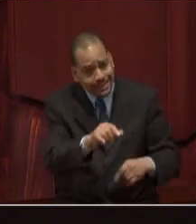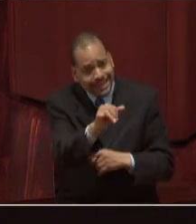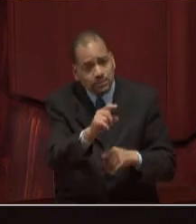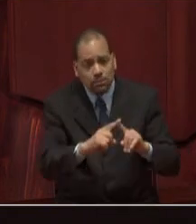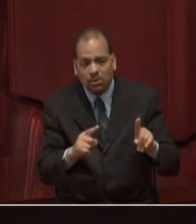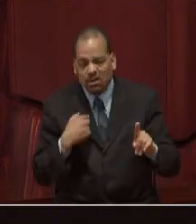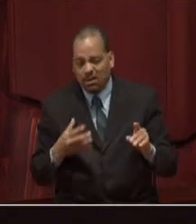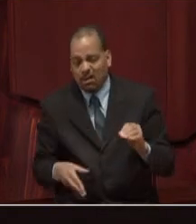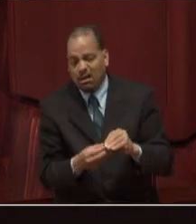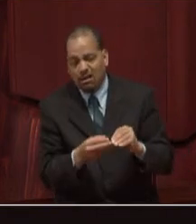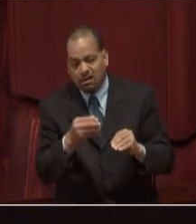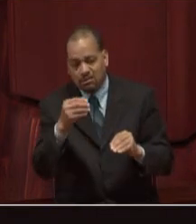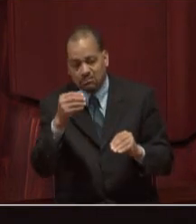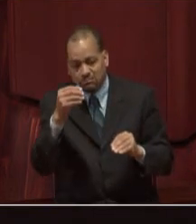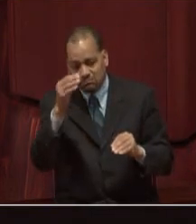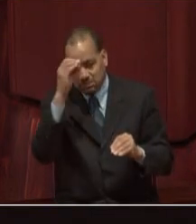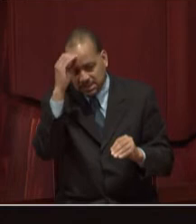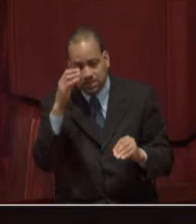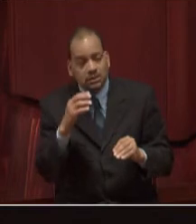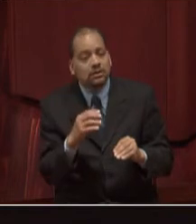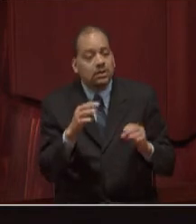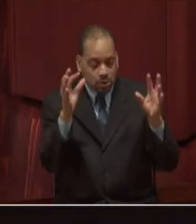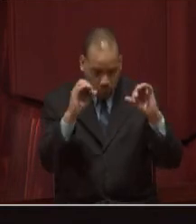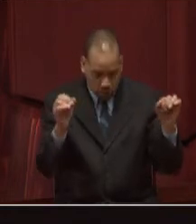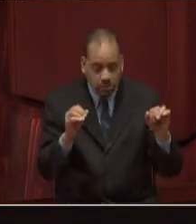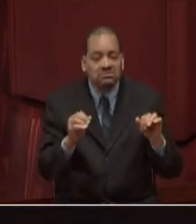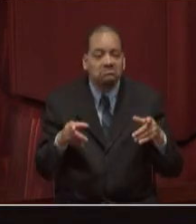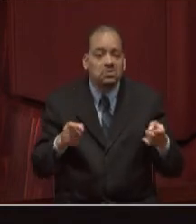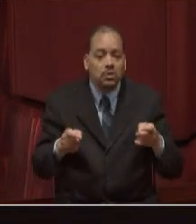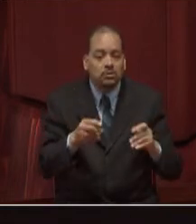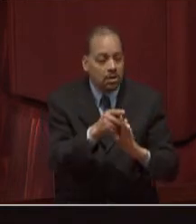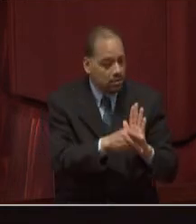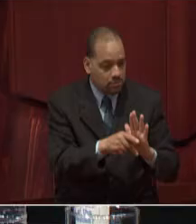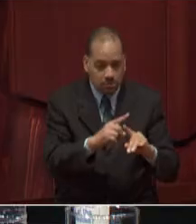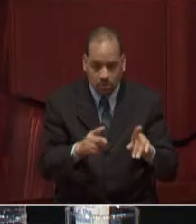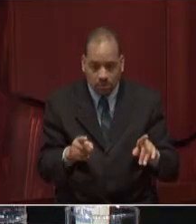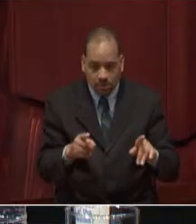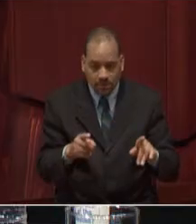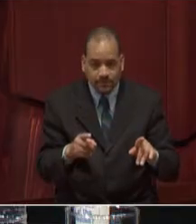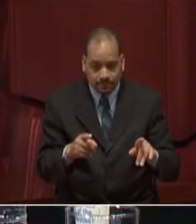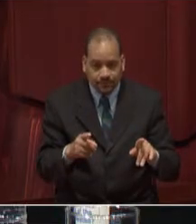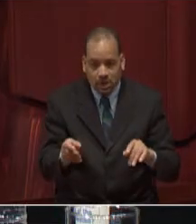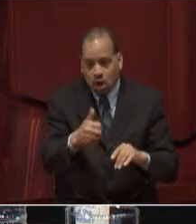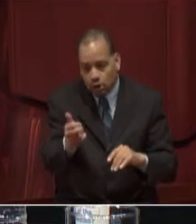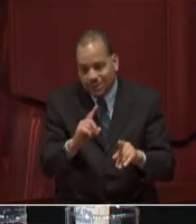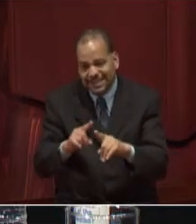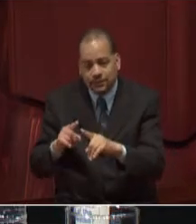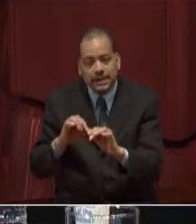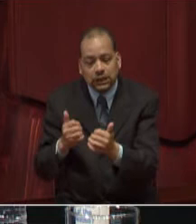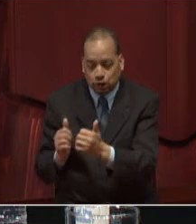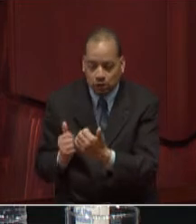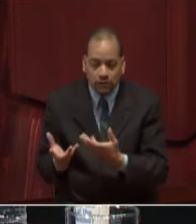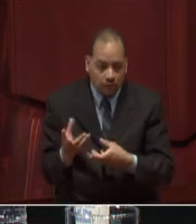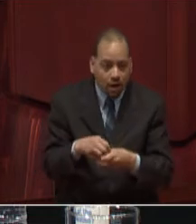how the president and NSC ran the policy. But none of us would want to denigrate the other agencies. In fact,